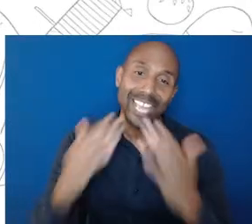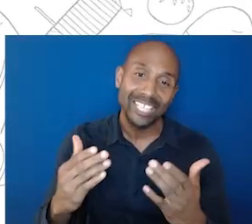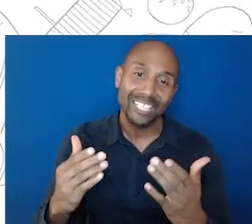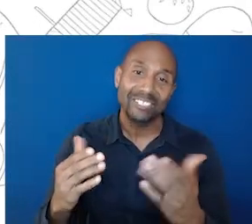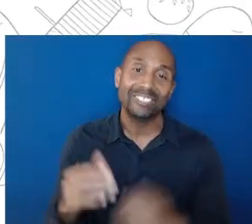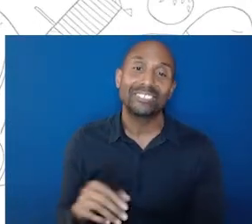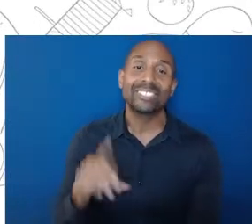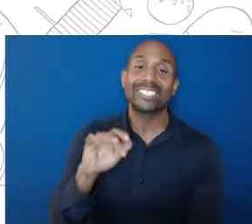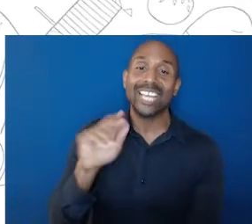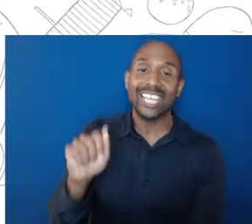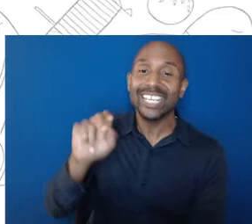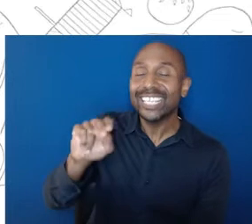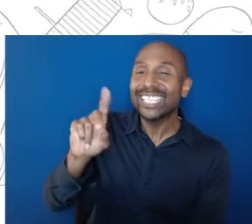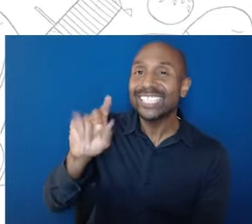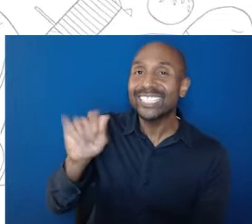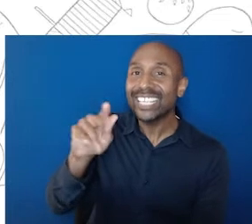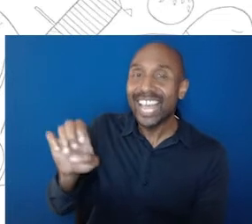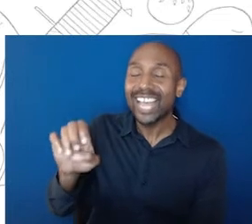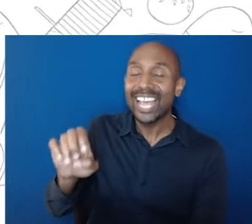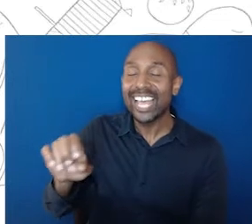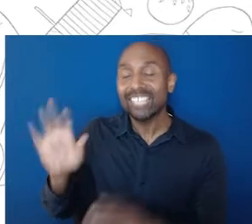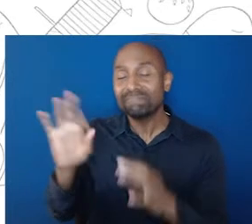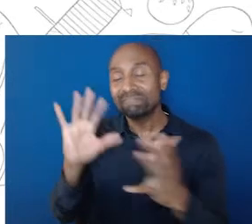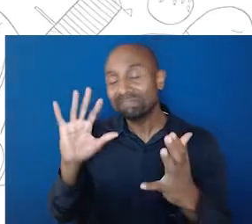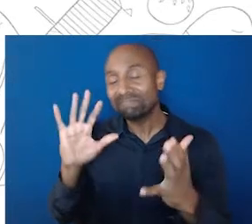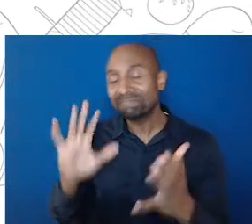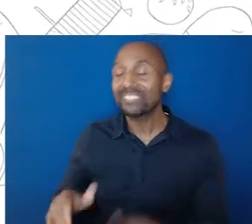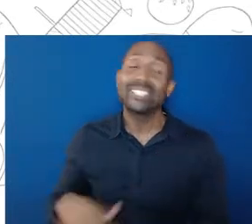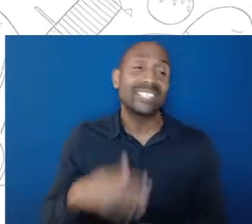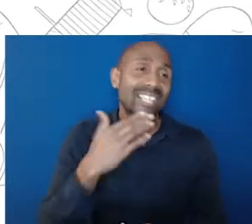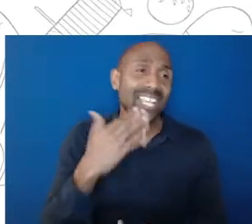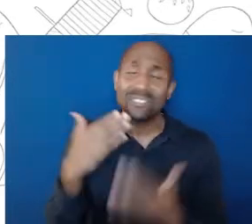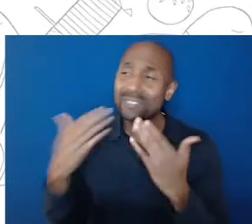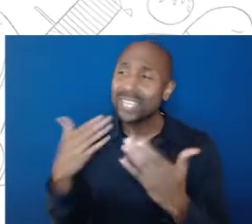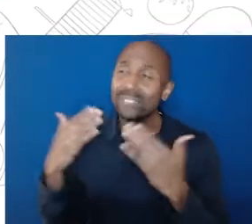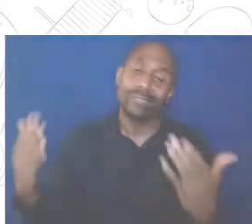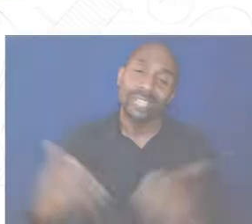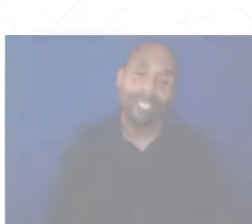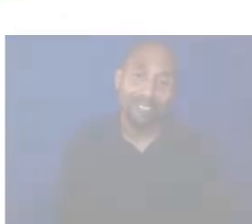Diana and Jai signing off. Thank you so much. Thank you. Thank you.